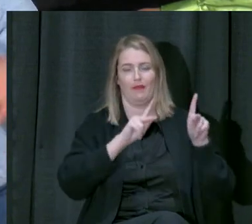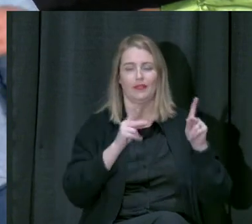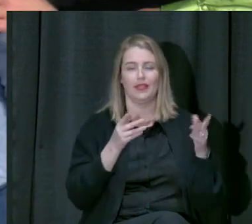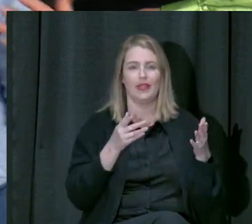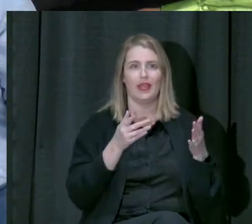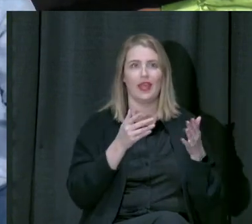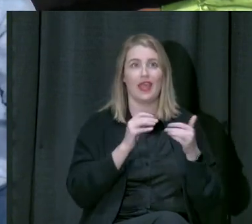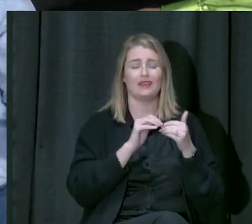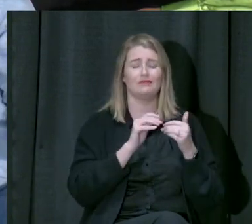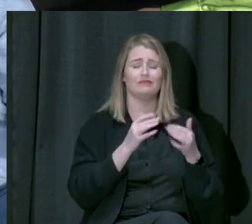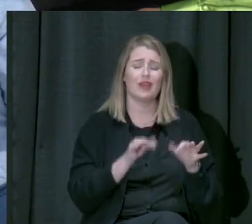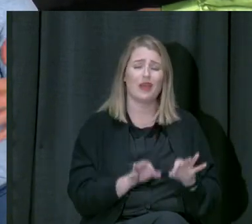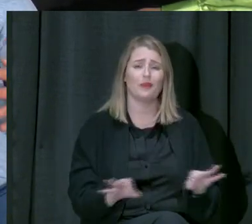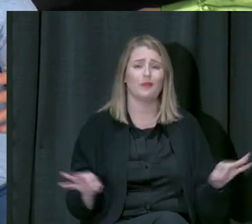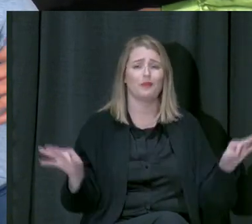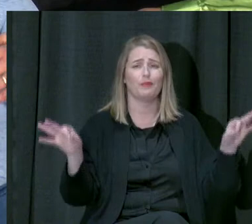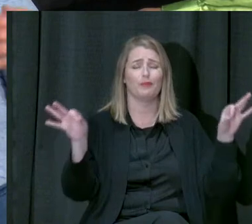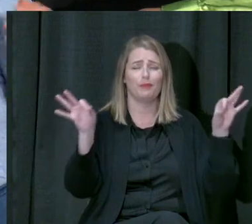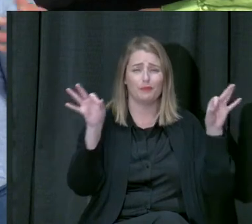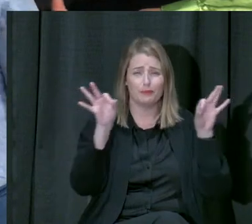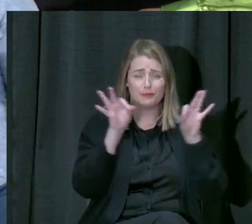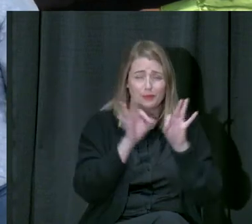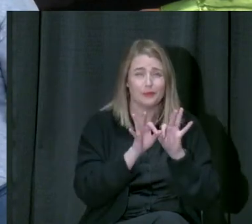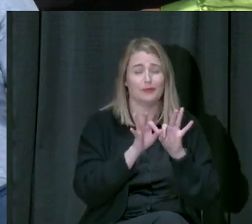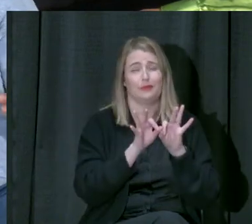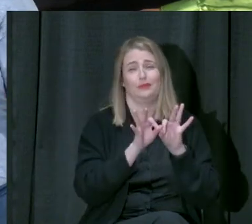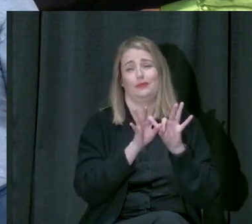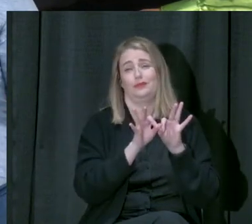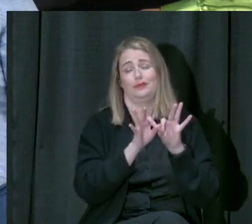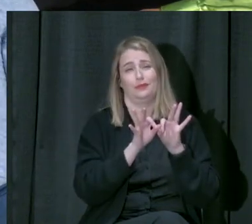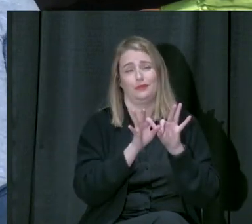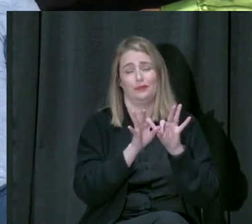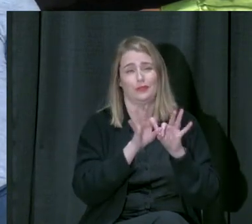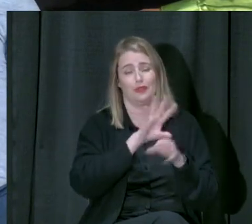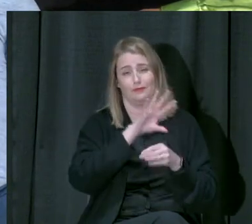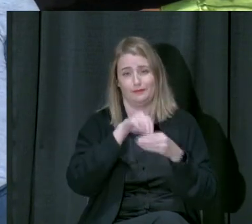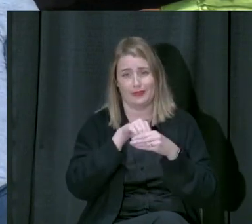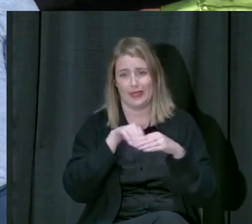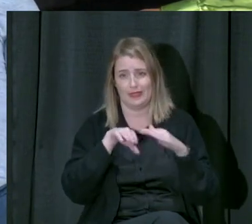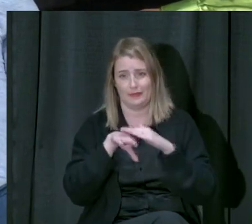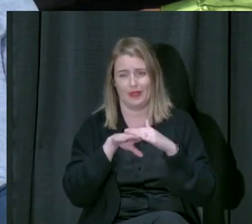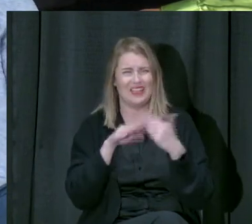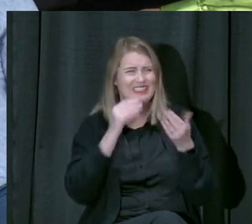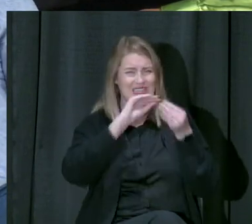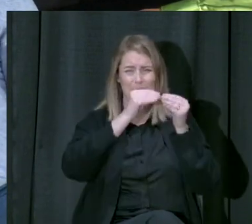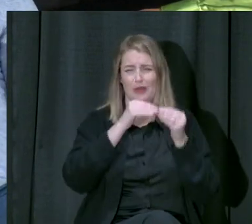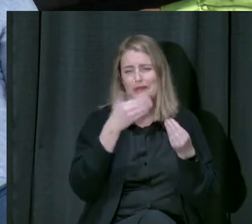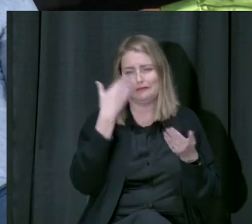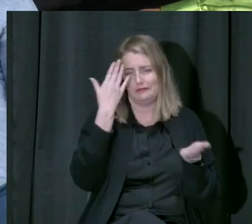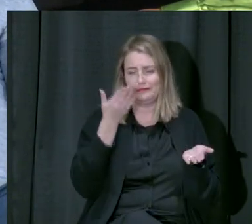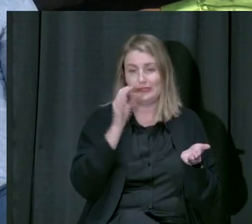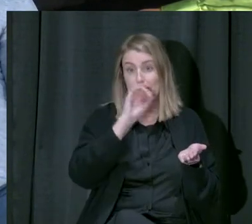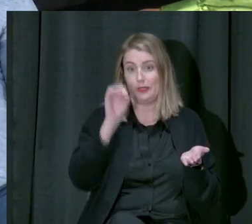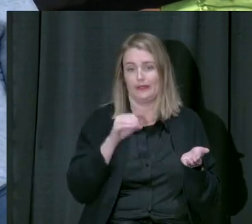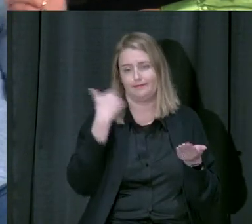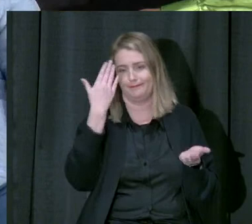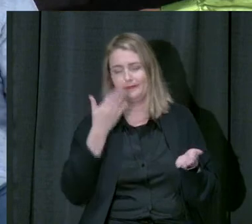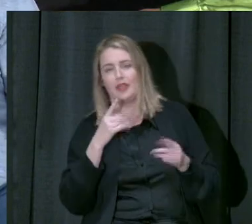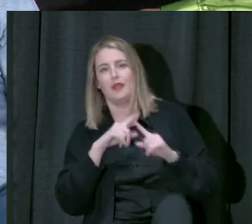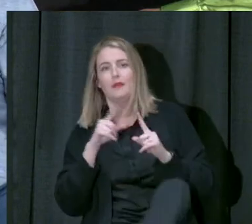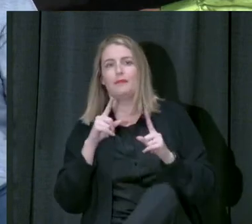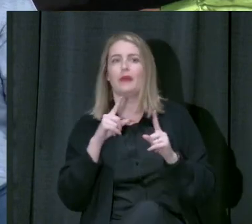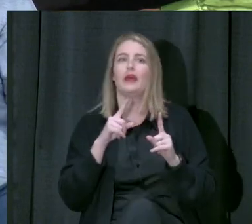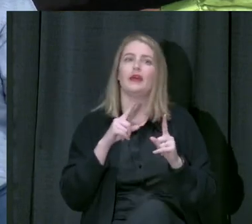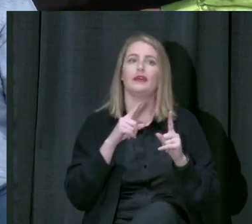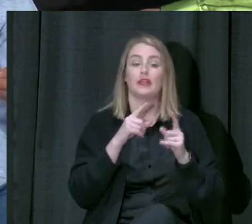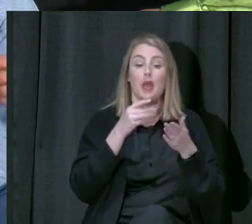how important it is to make sure that I don't know the numbers, but like the